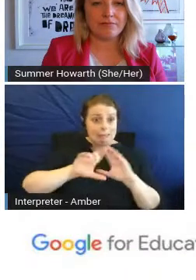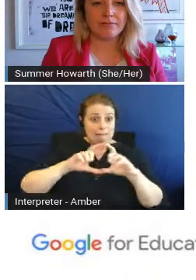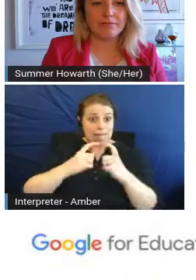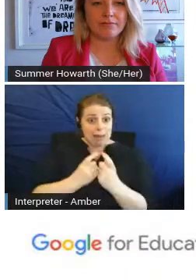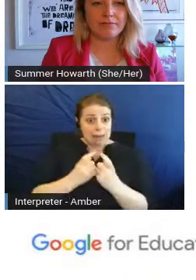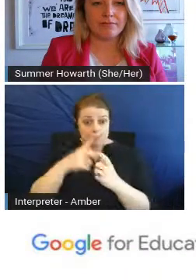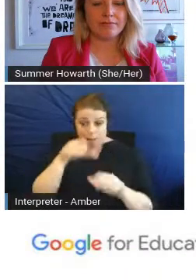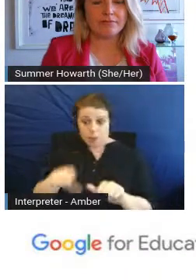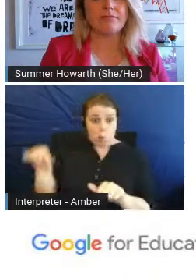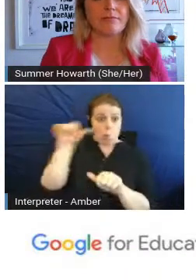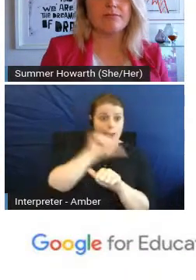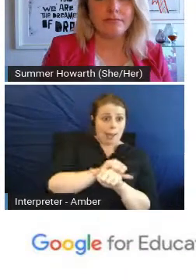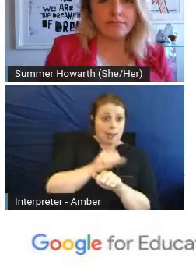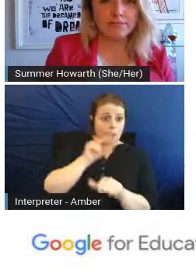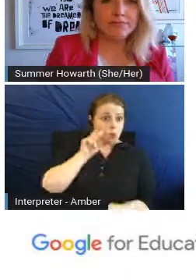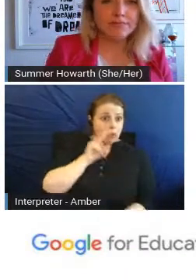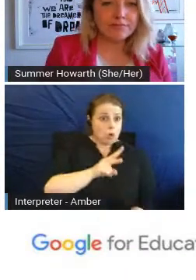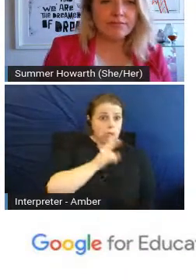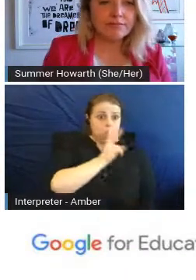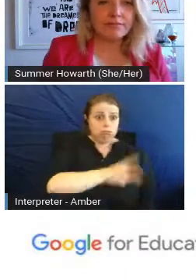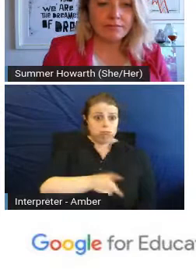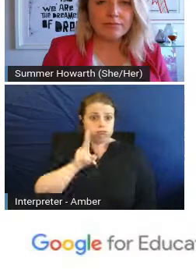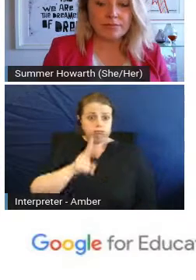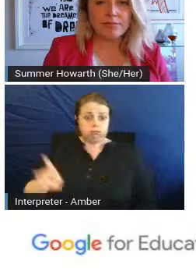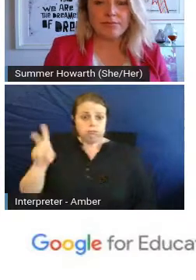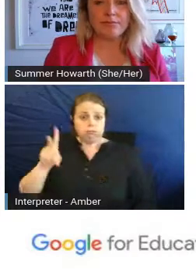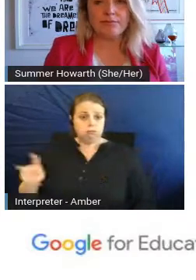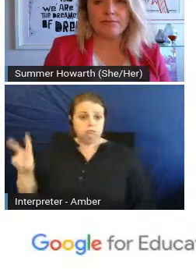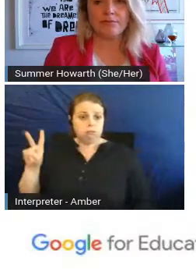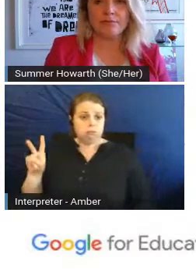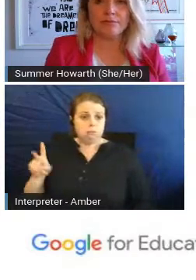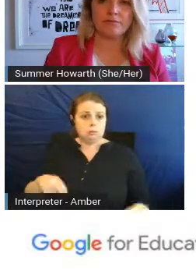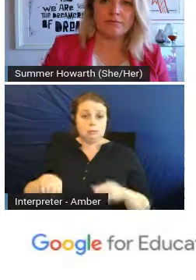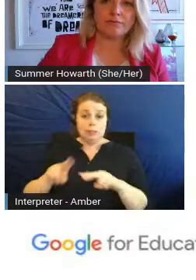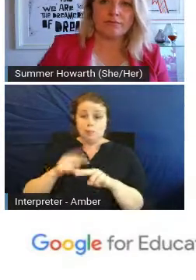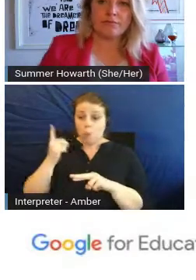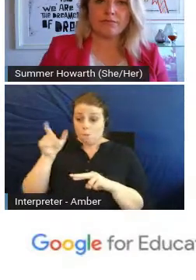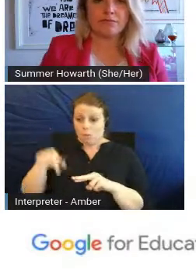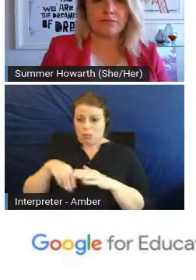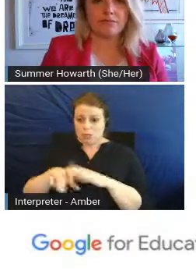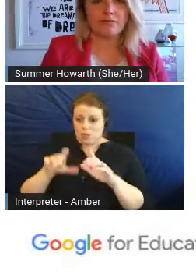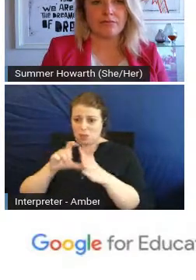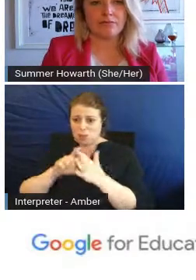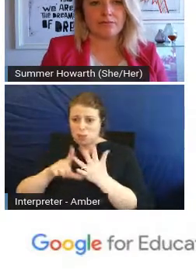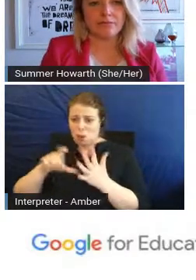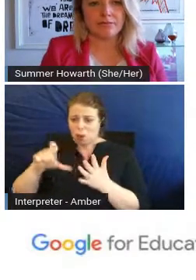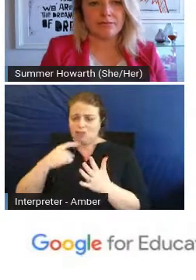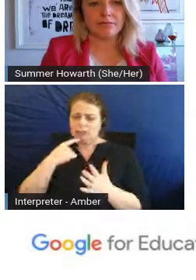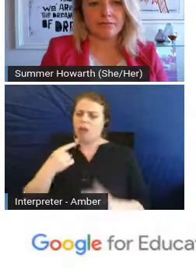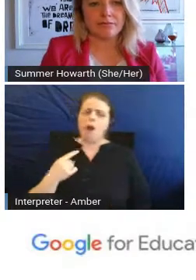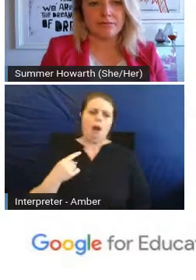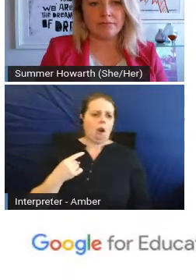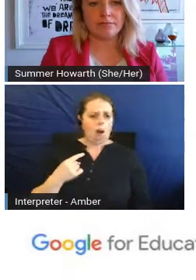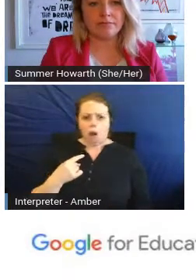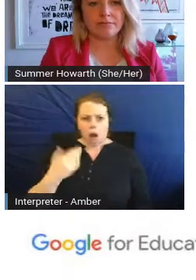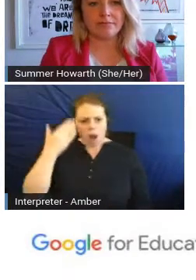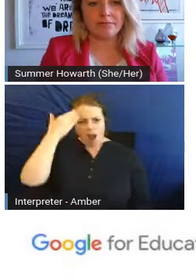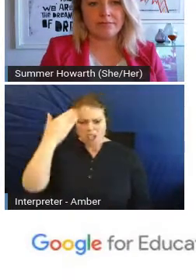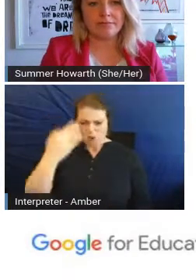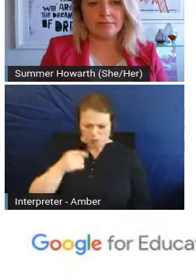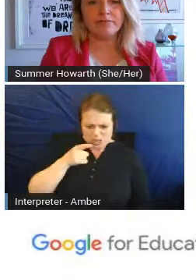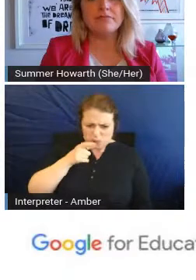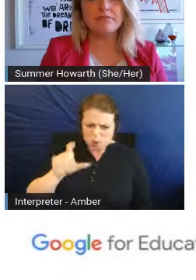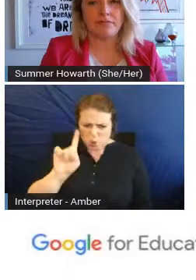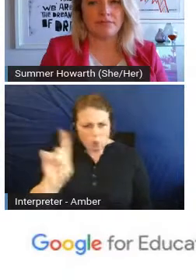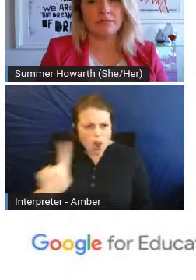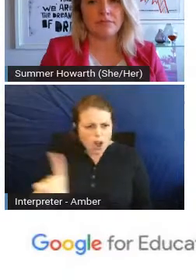video a number of times. So if somebody in that document is saying, oh, I don't even know what this word means or something